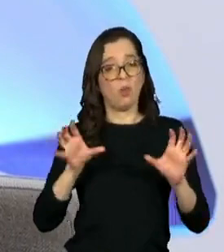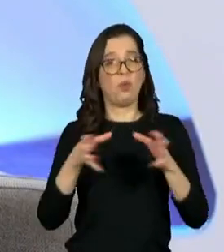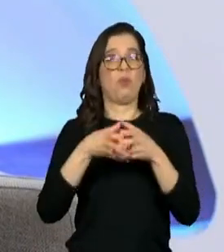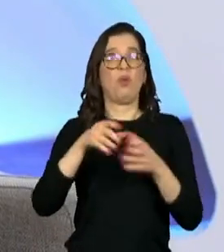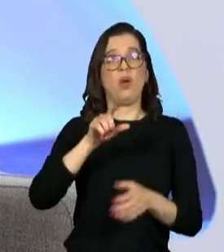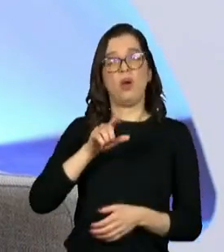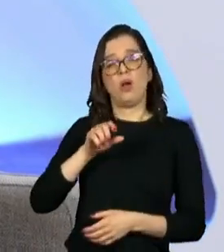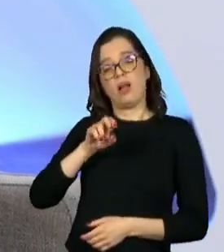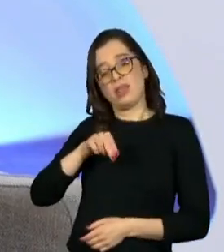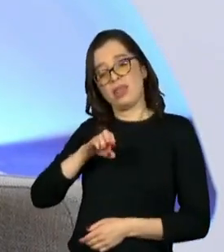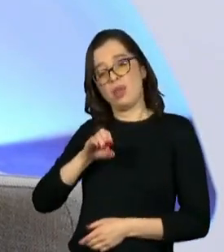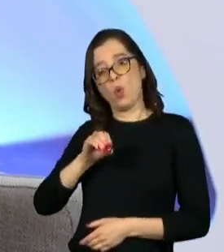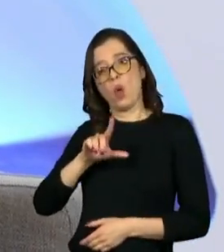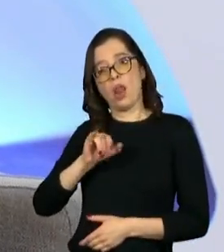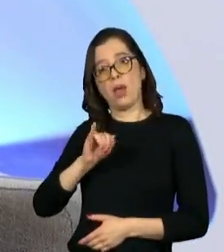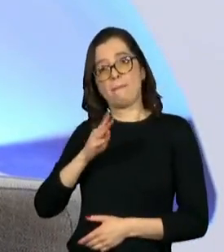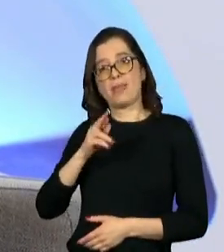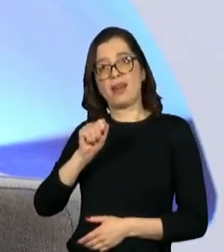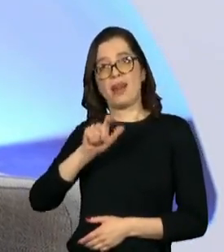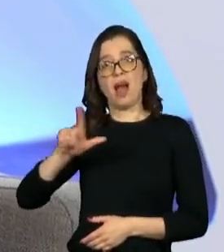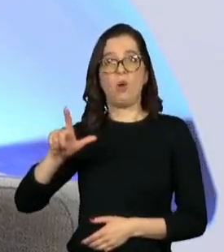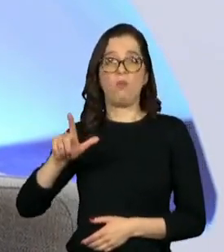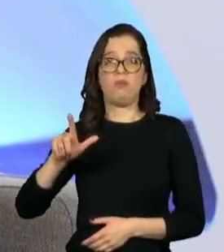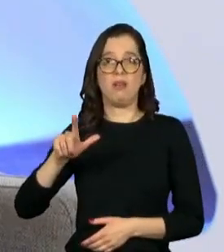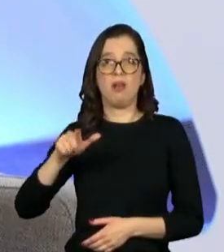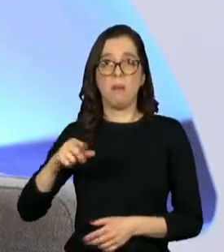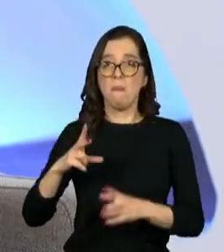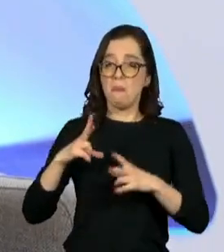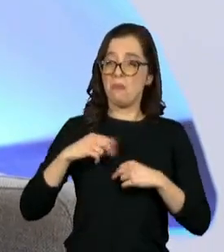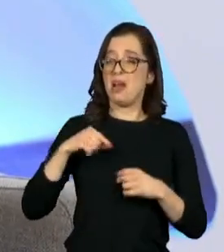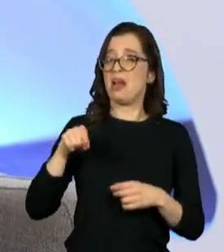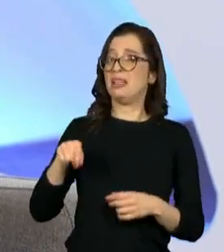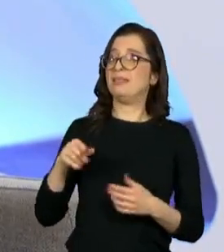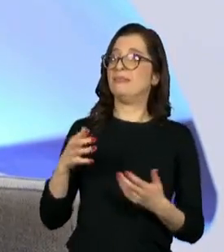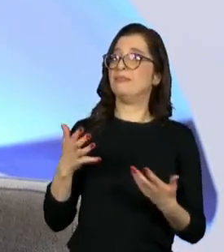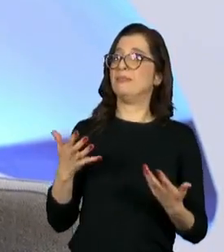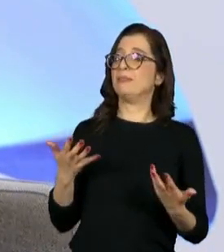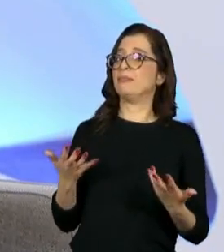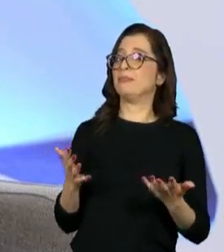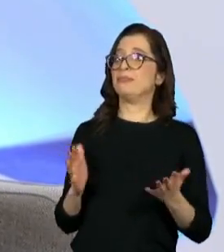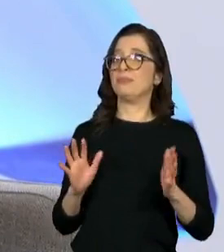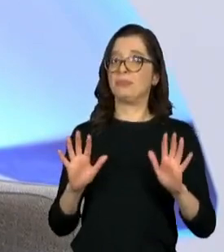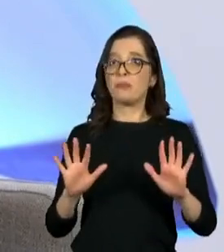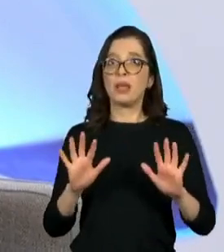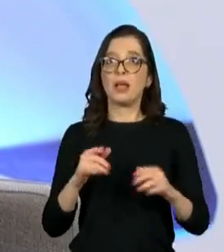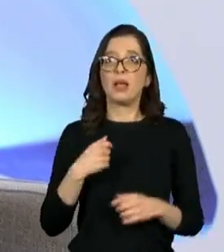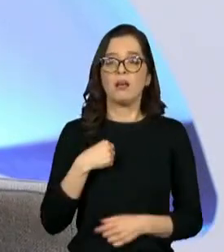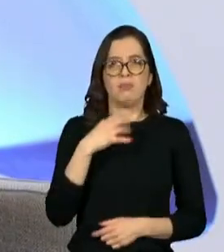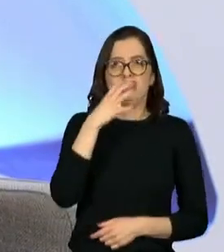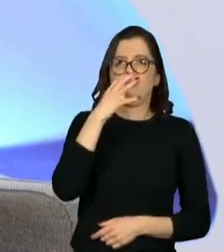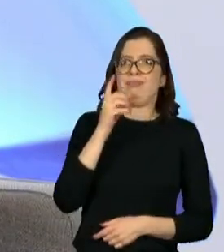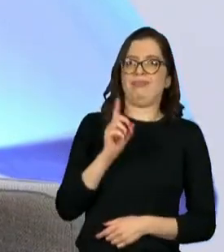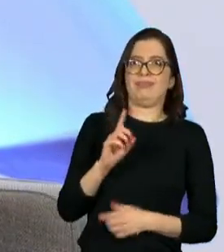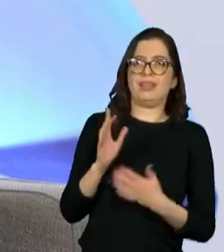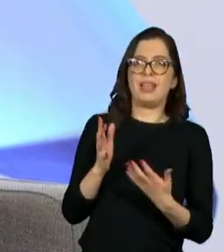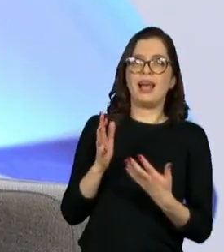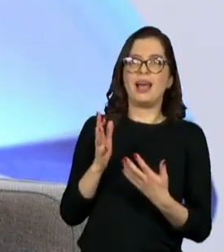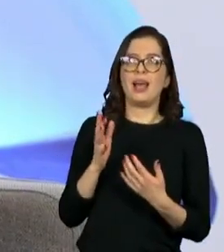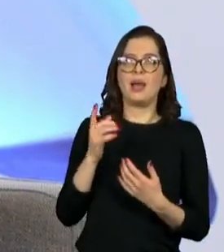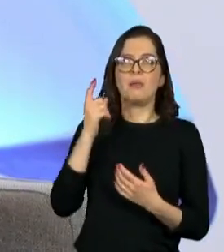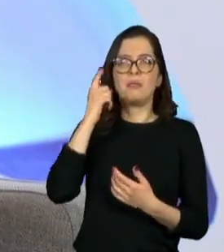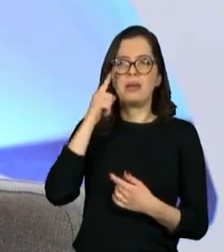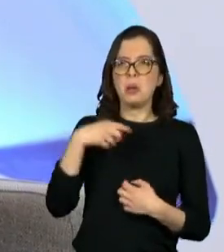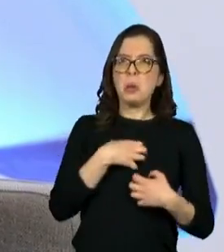neoliberal globalization, that they deserved their fate as well. It's no wonder that this led